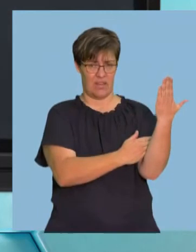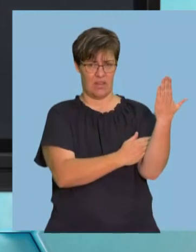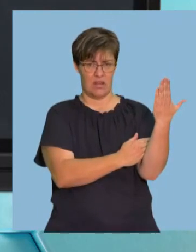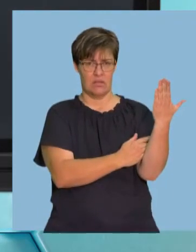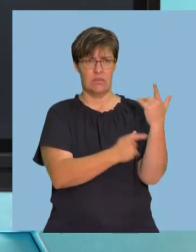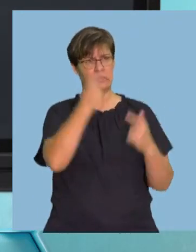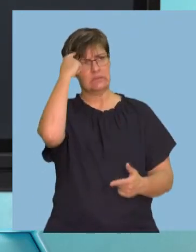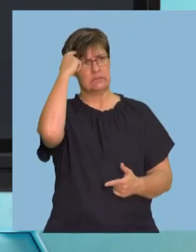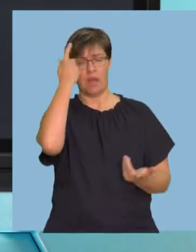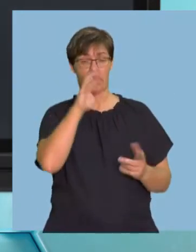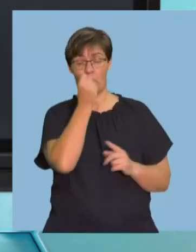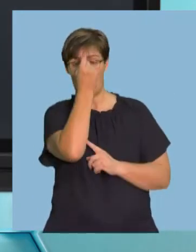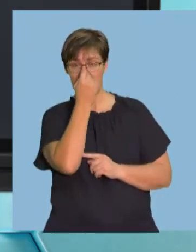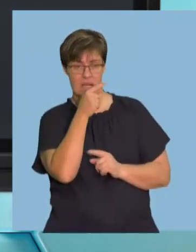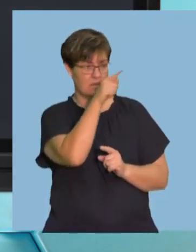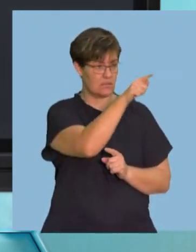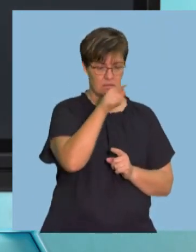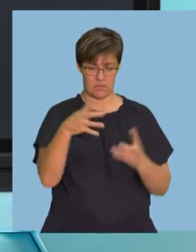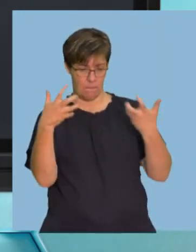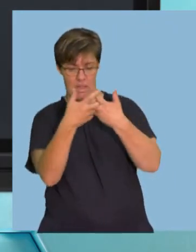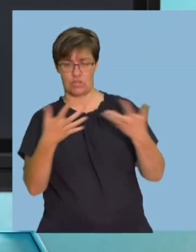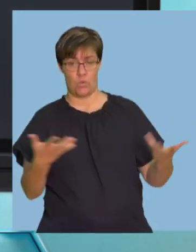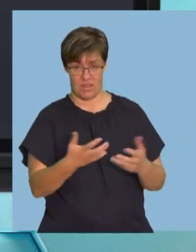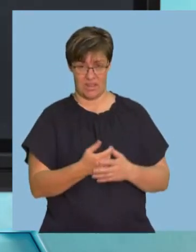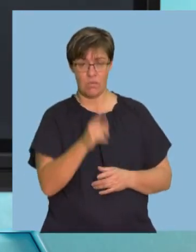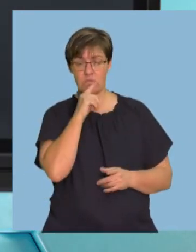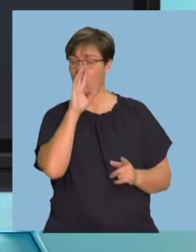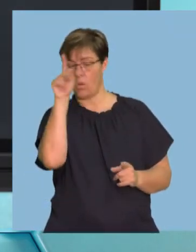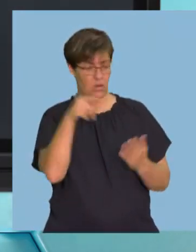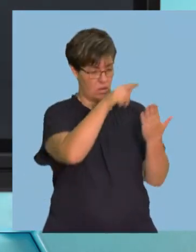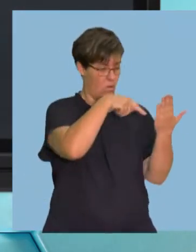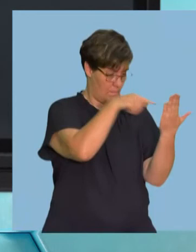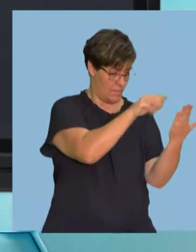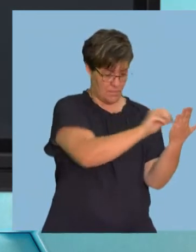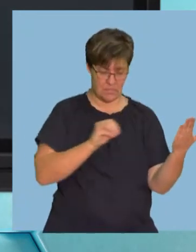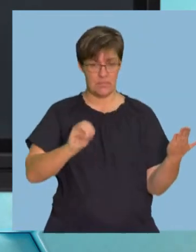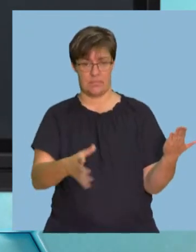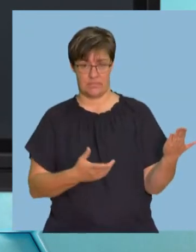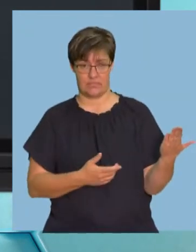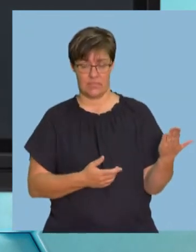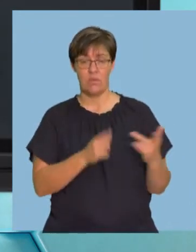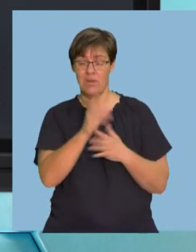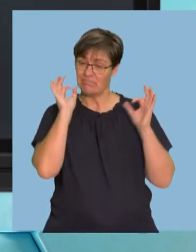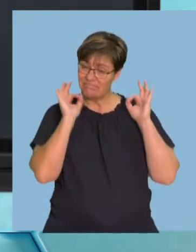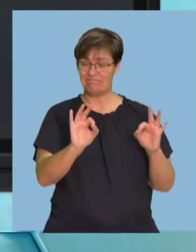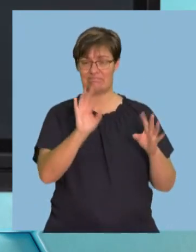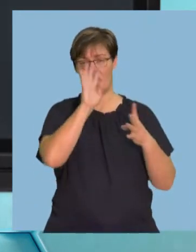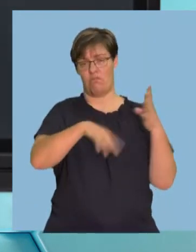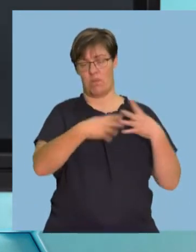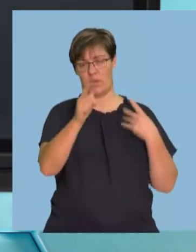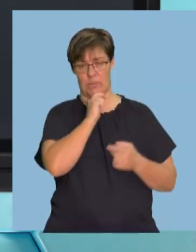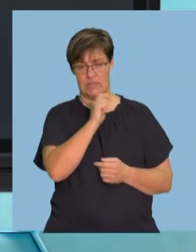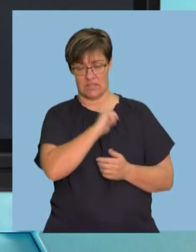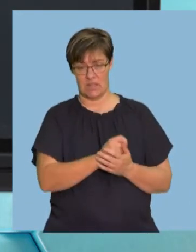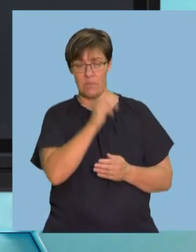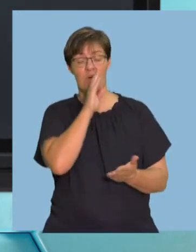of formulae which we need not to cram, but we need to understand. So given a scenario, we must be in a position to identify, one, the